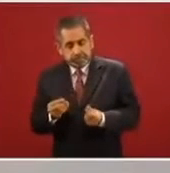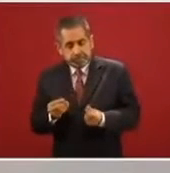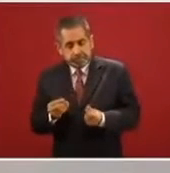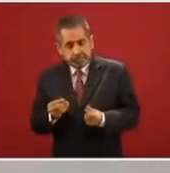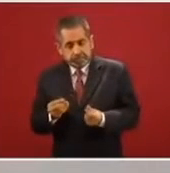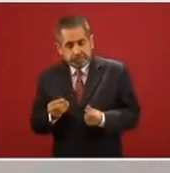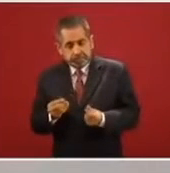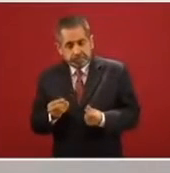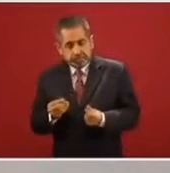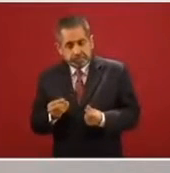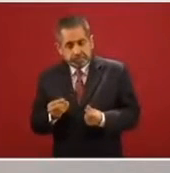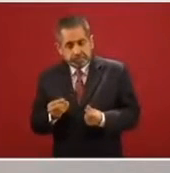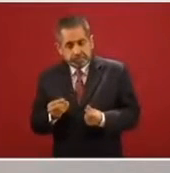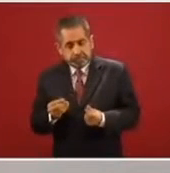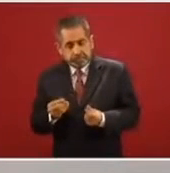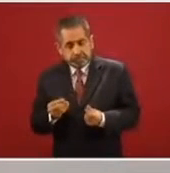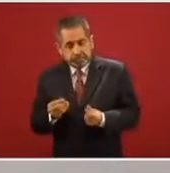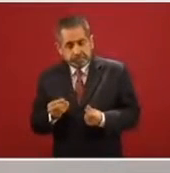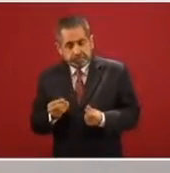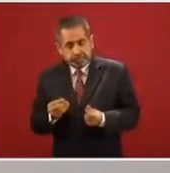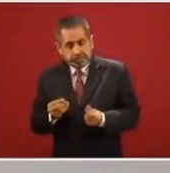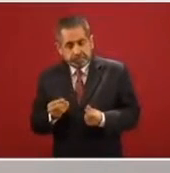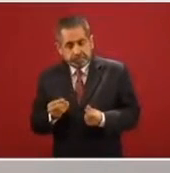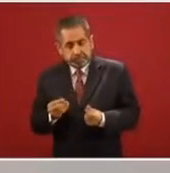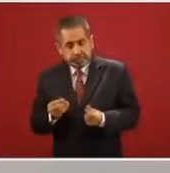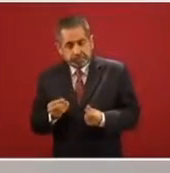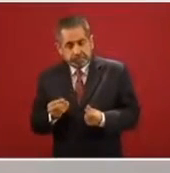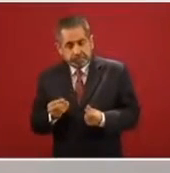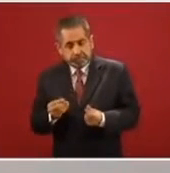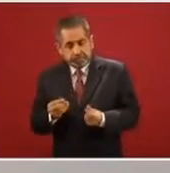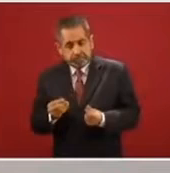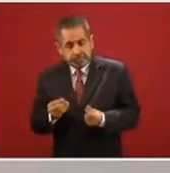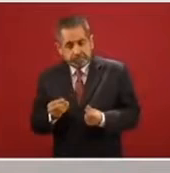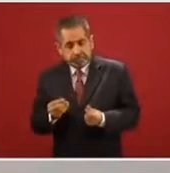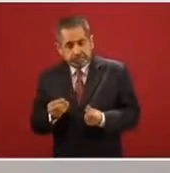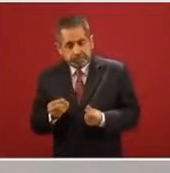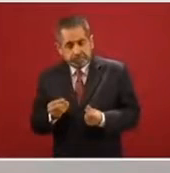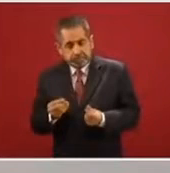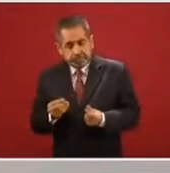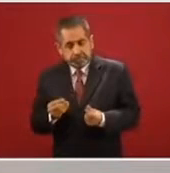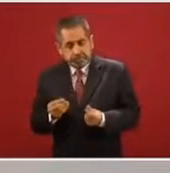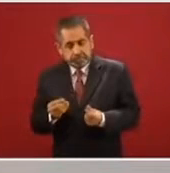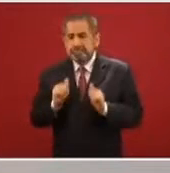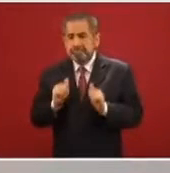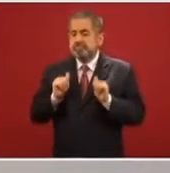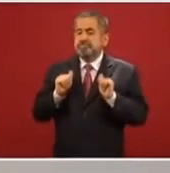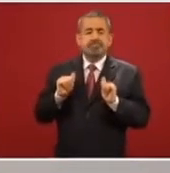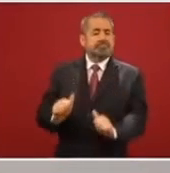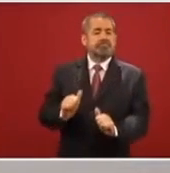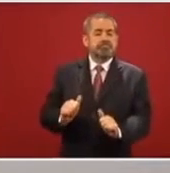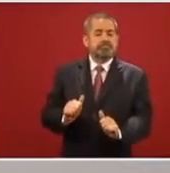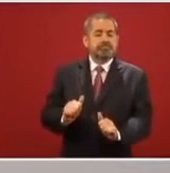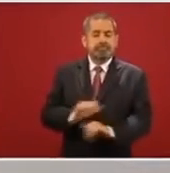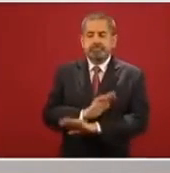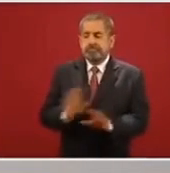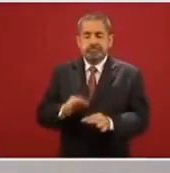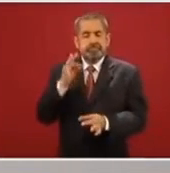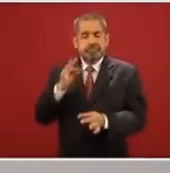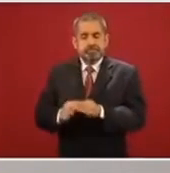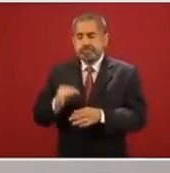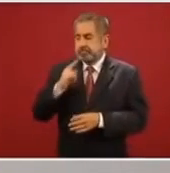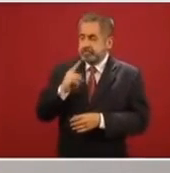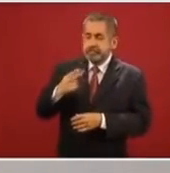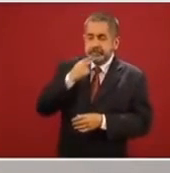personas, Because not having affected significantly a number of people, se vuelven el